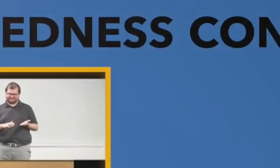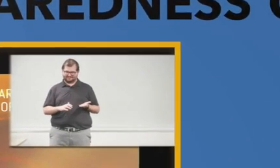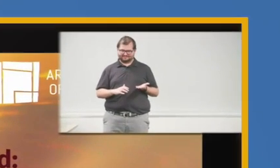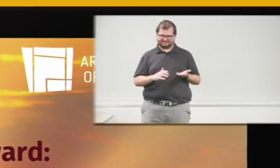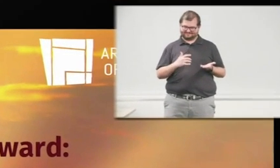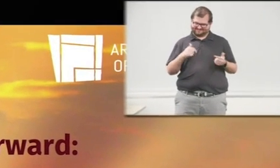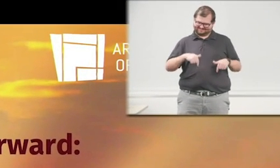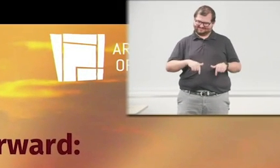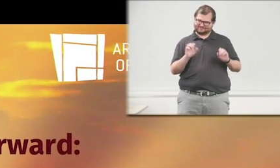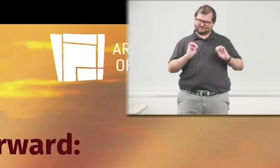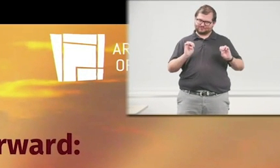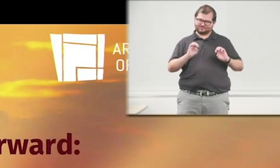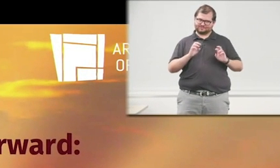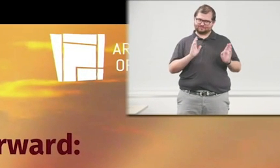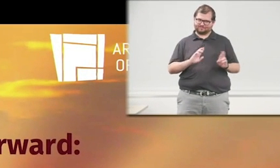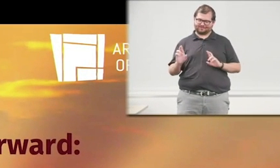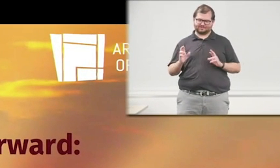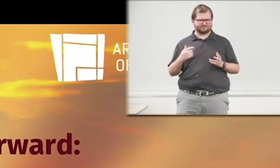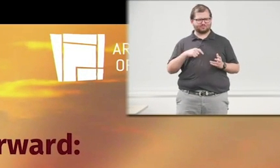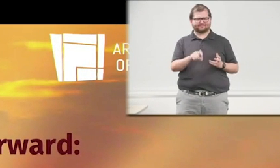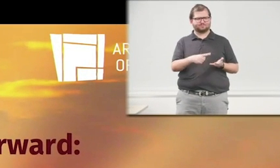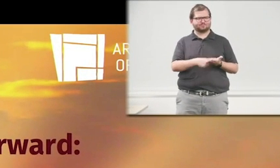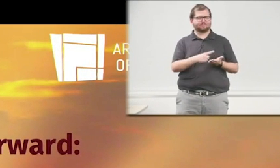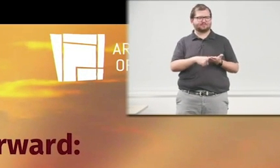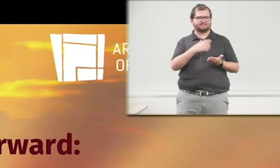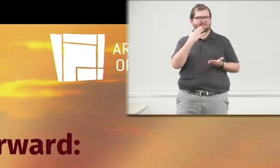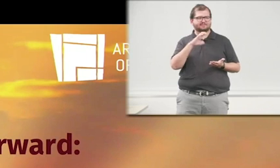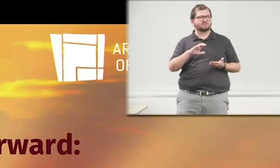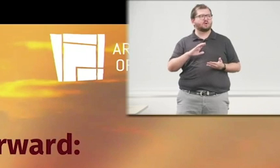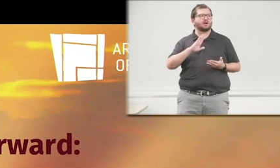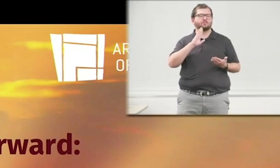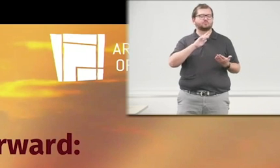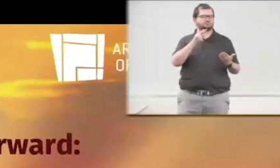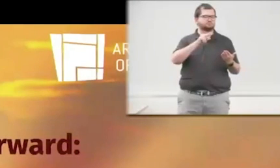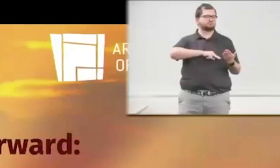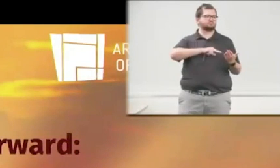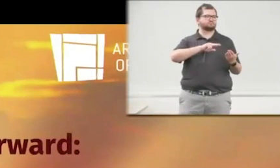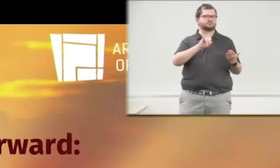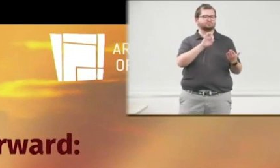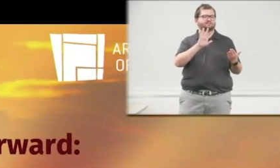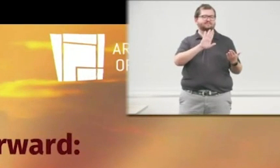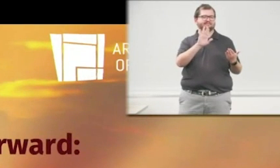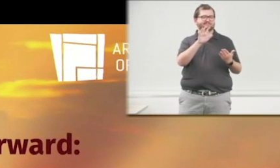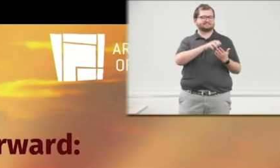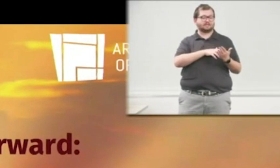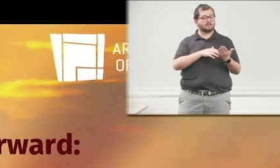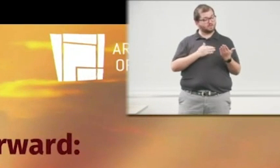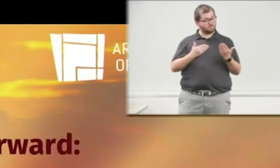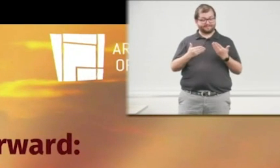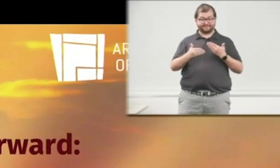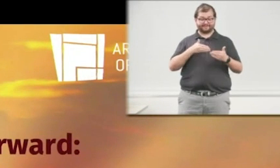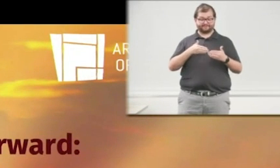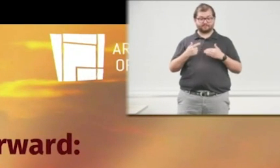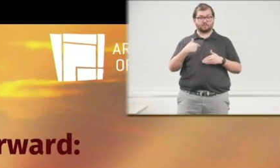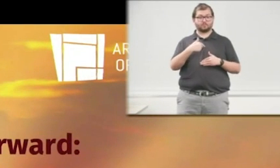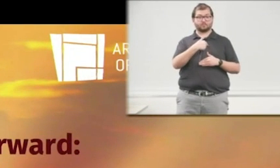said, I'm just going to read the text that Jeff gave me on this one. I'm not going to ad-lib this. Even though we are just separating